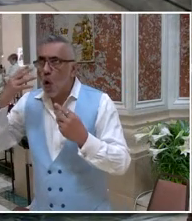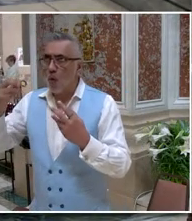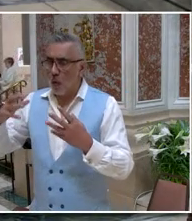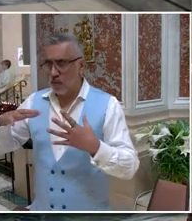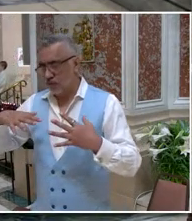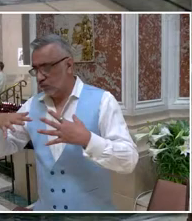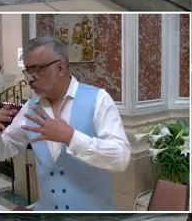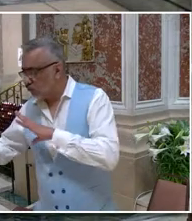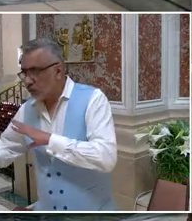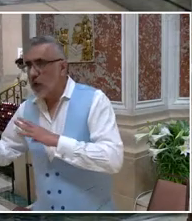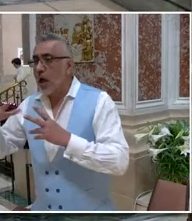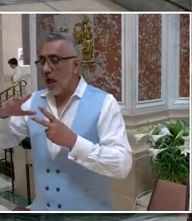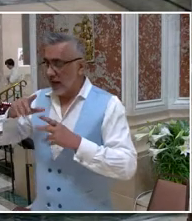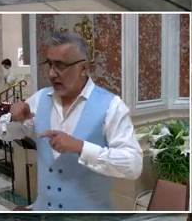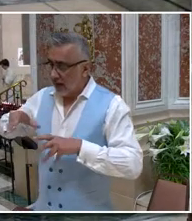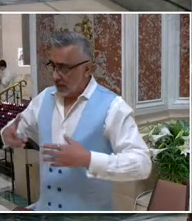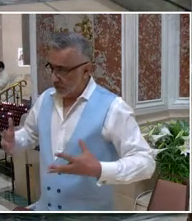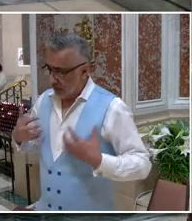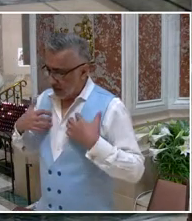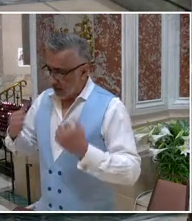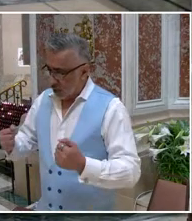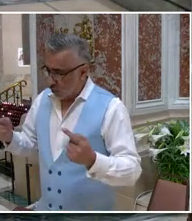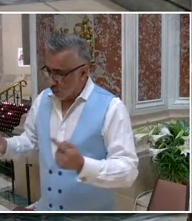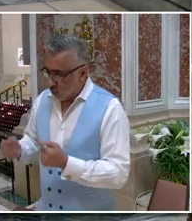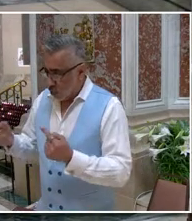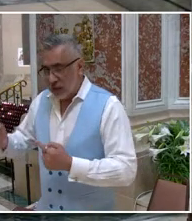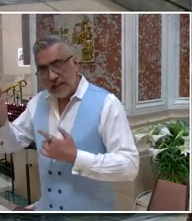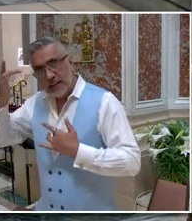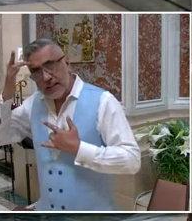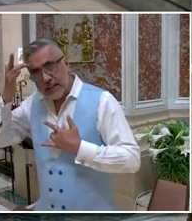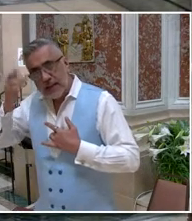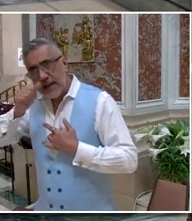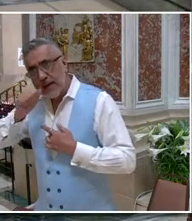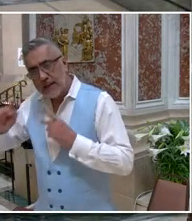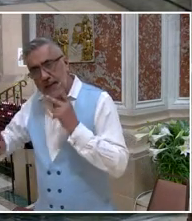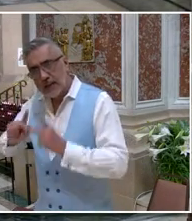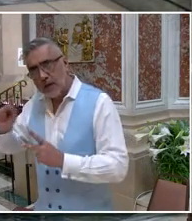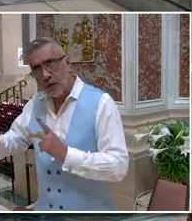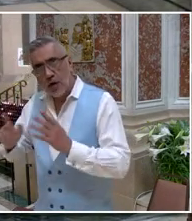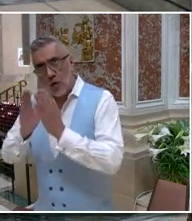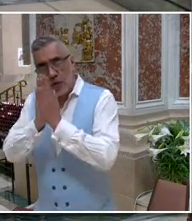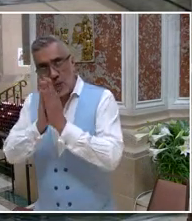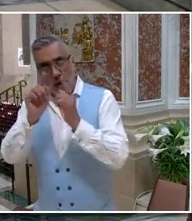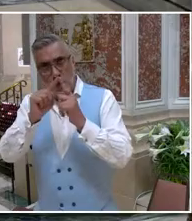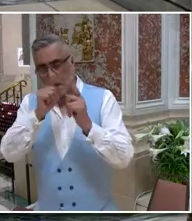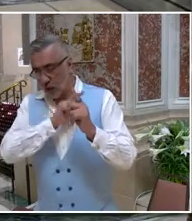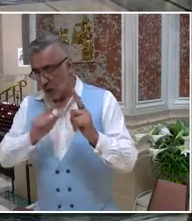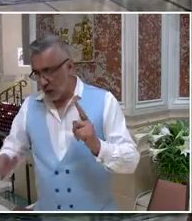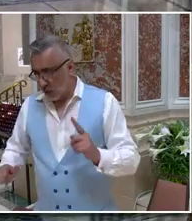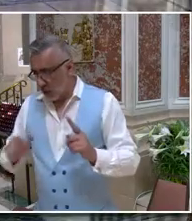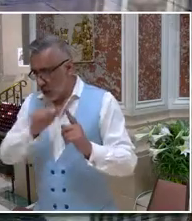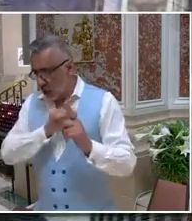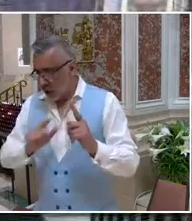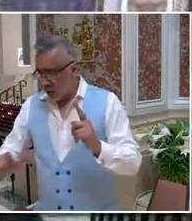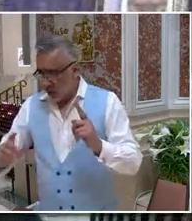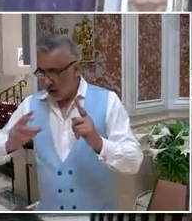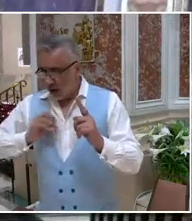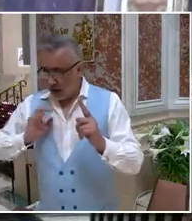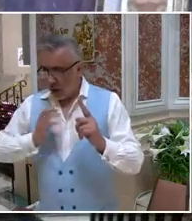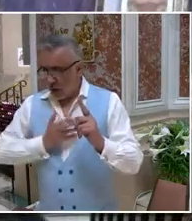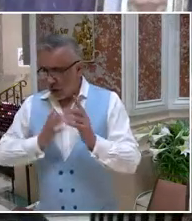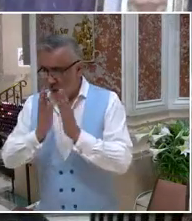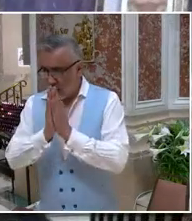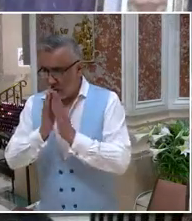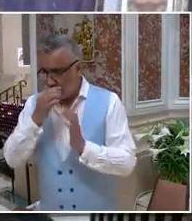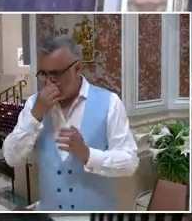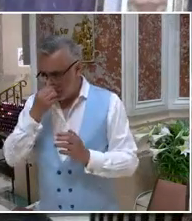and heal the wounded, the sick, and the suffering. We pray to the Lord. Lord, hear our